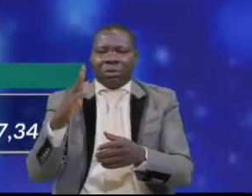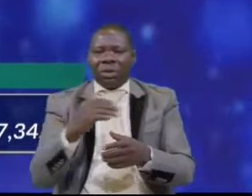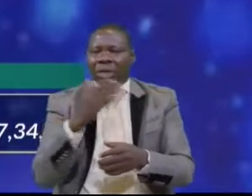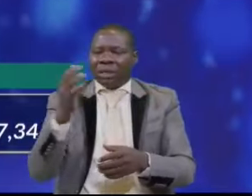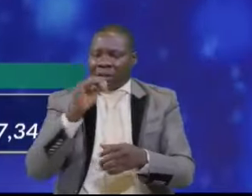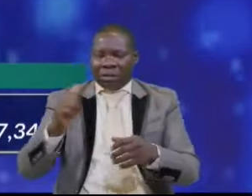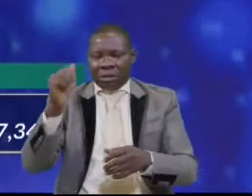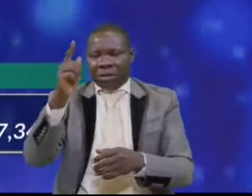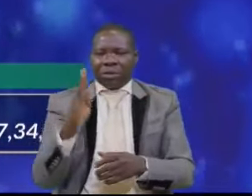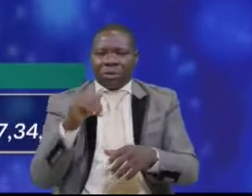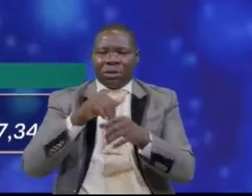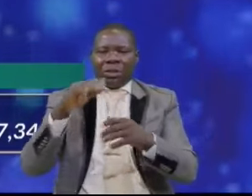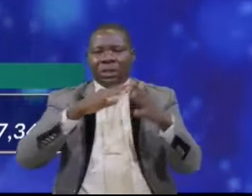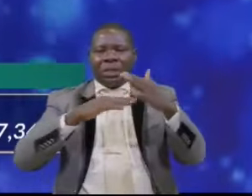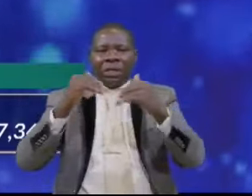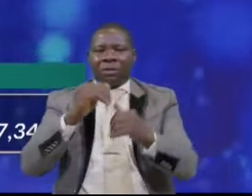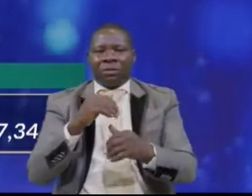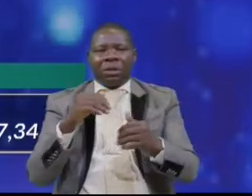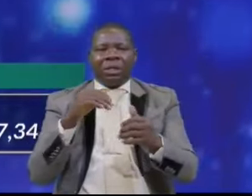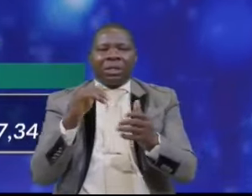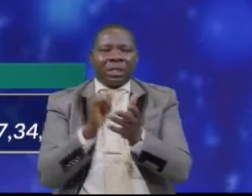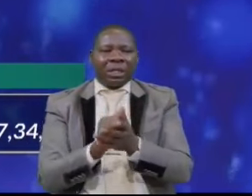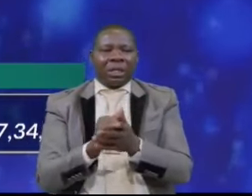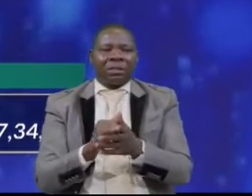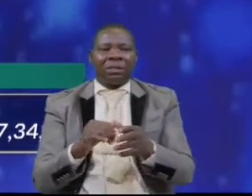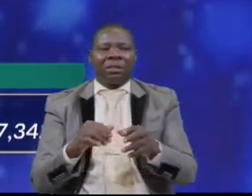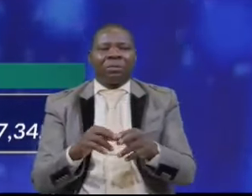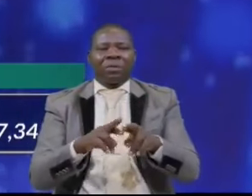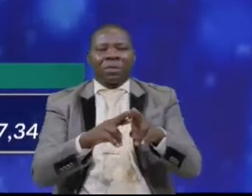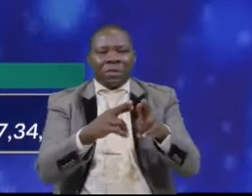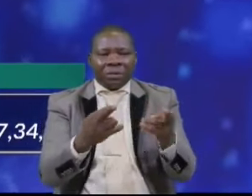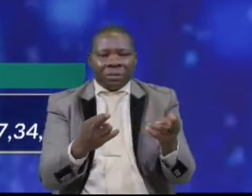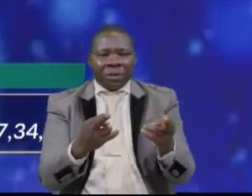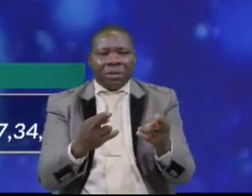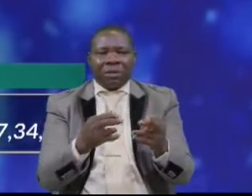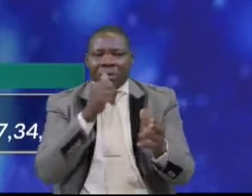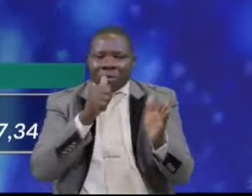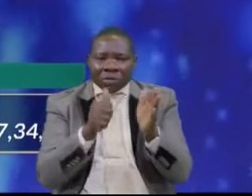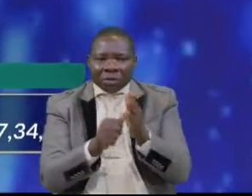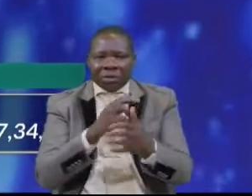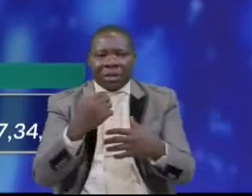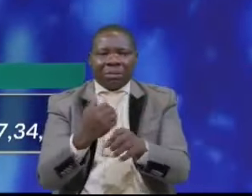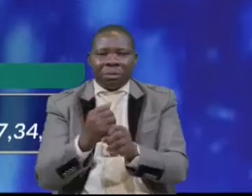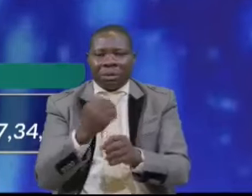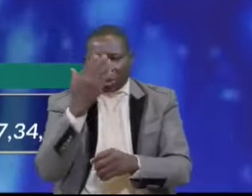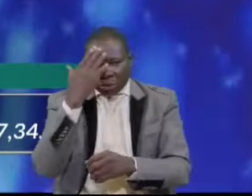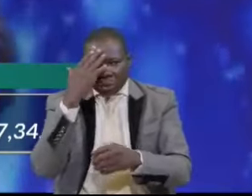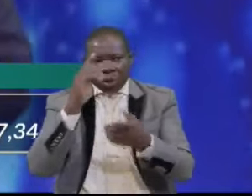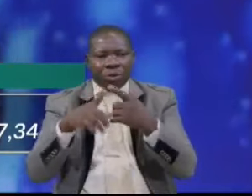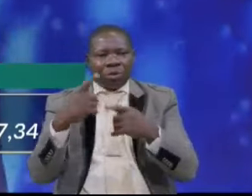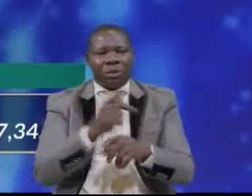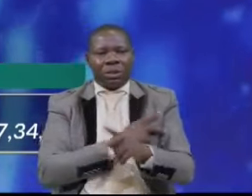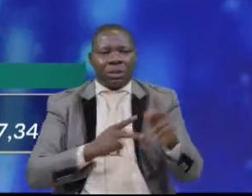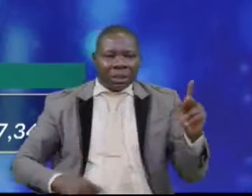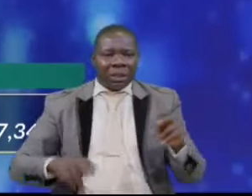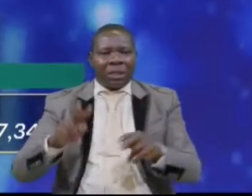says, and he maketh known unto the king Nebuchadnezzar what shall be in